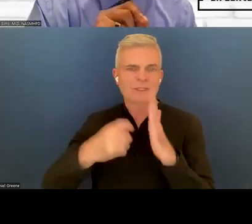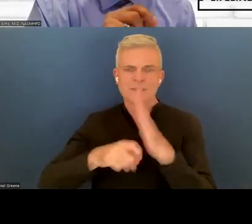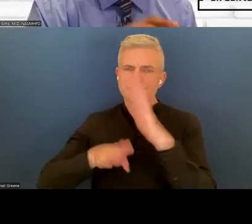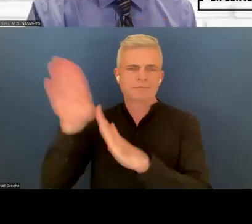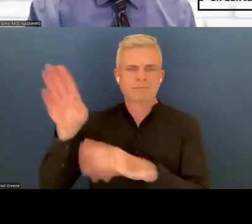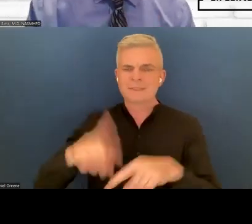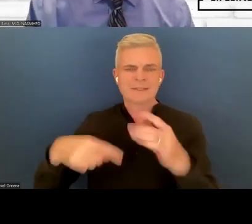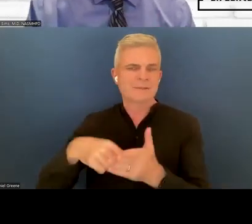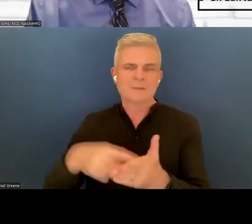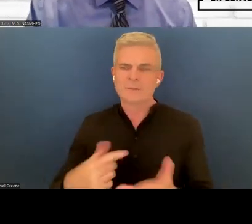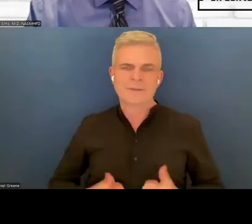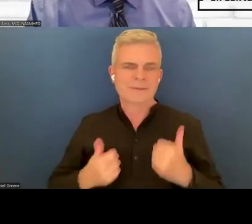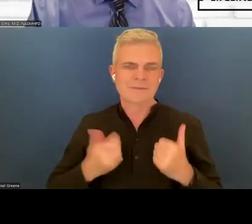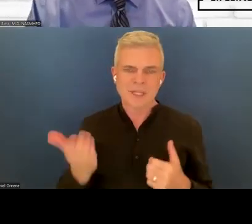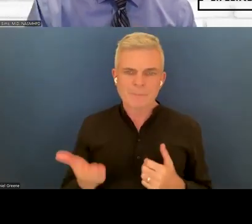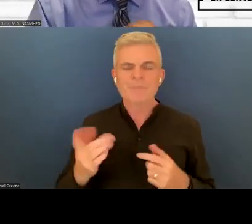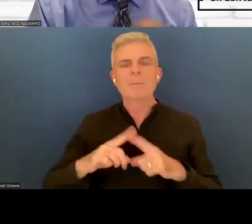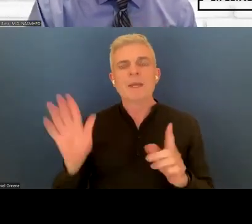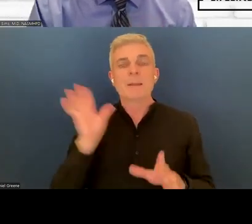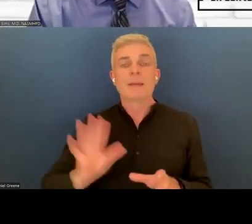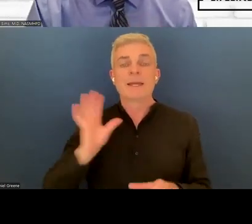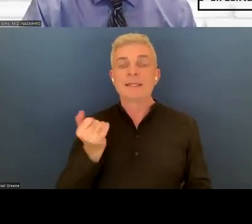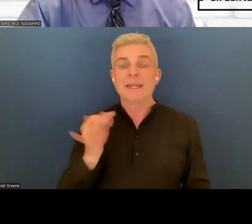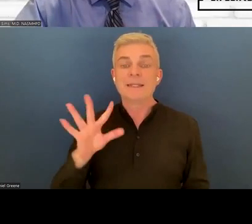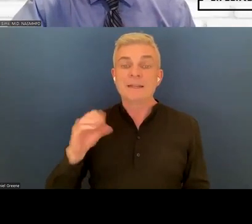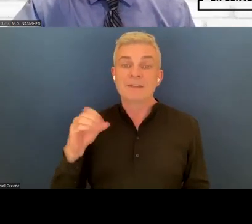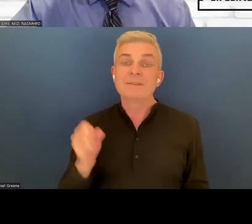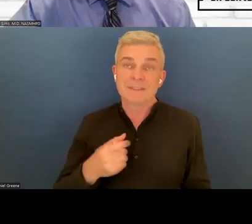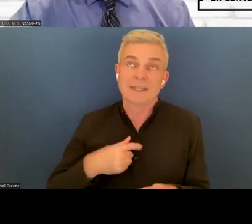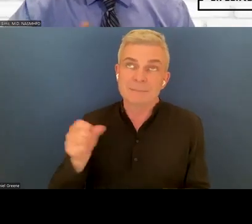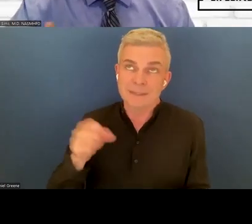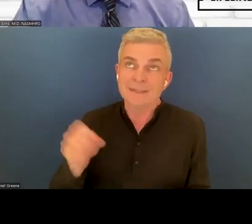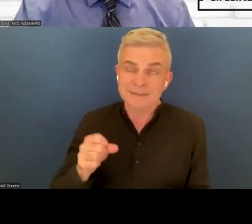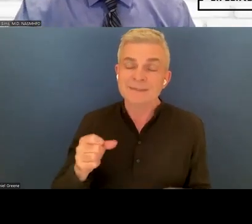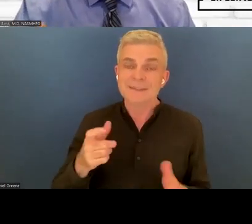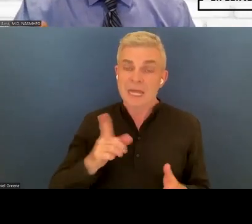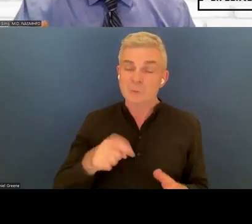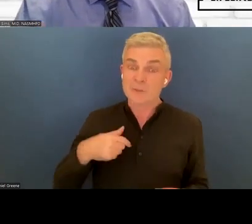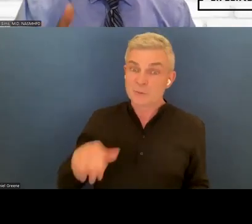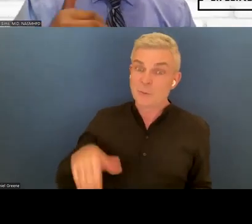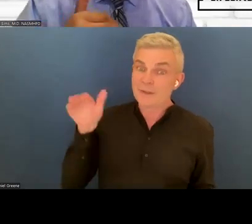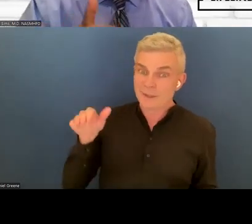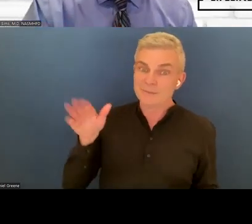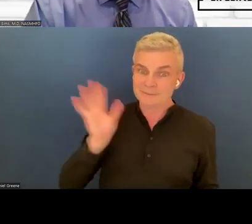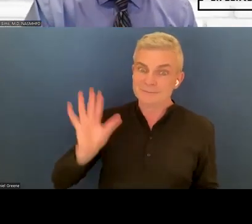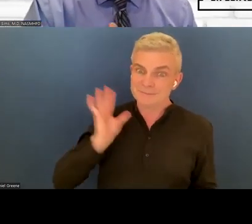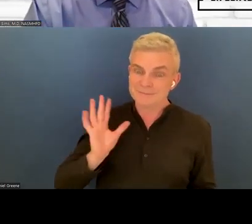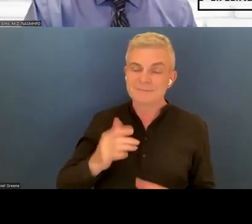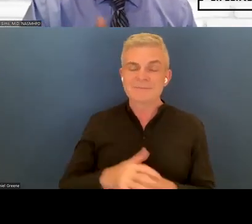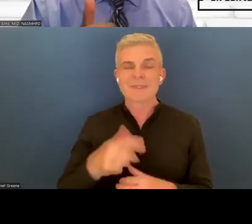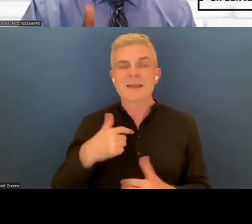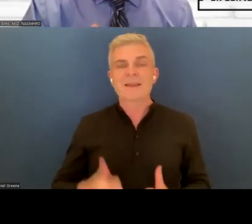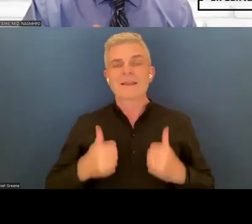in the 1950s, and I am dating myself because in the 1950s, as I was growing up, I lived